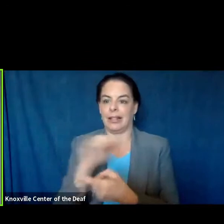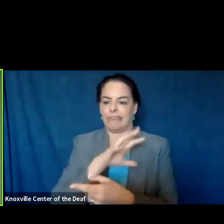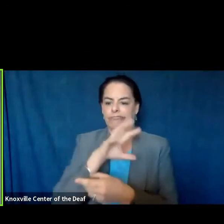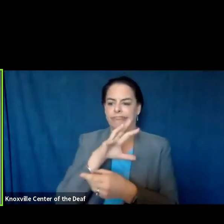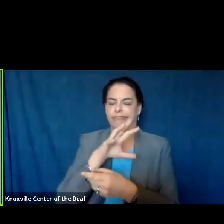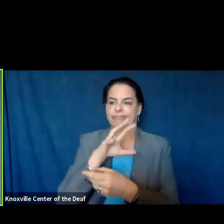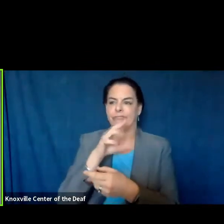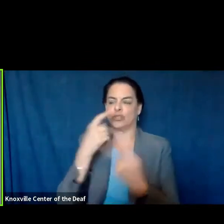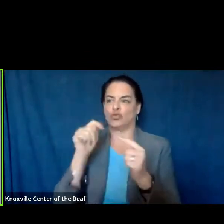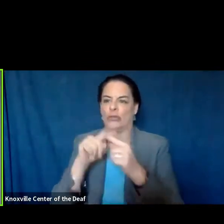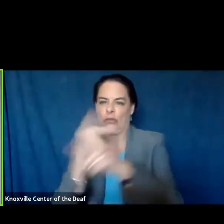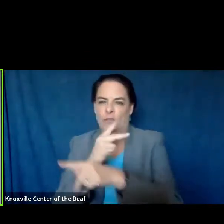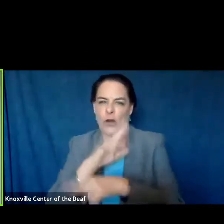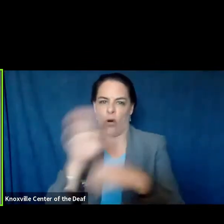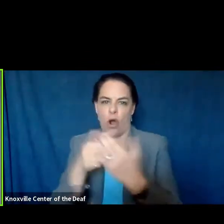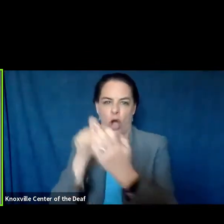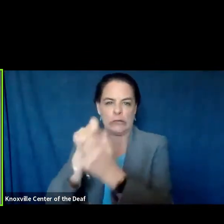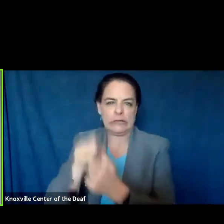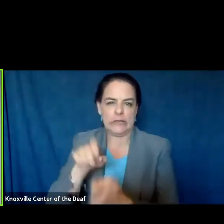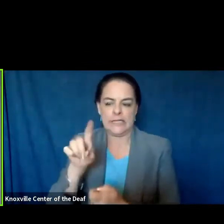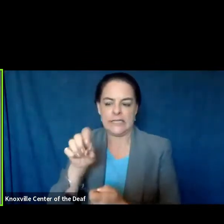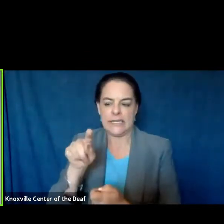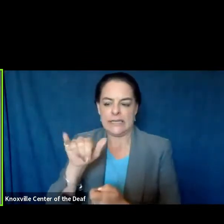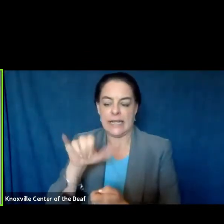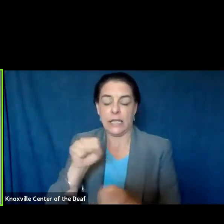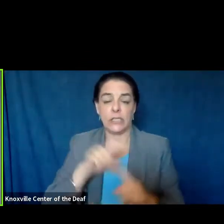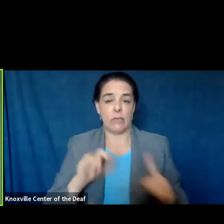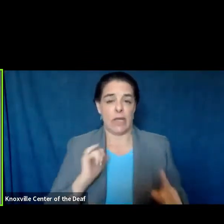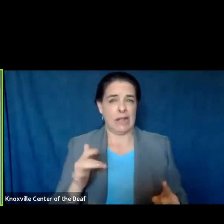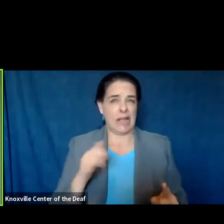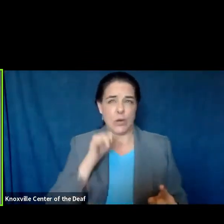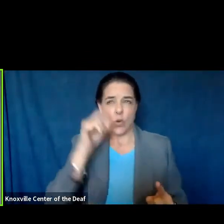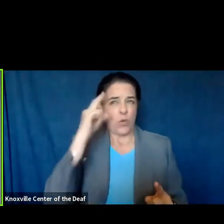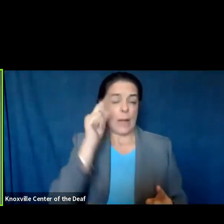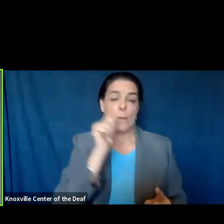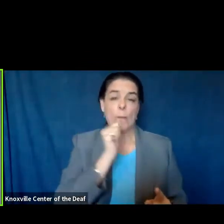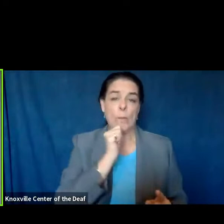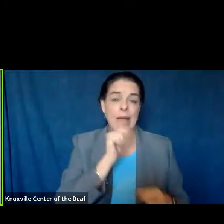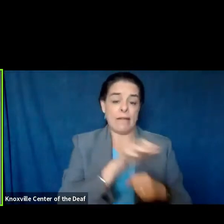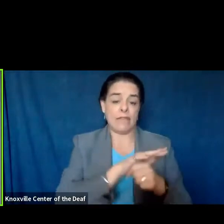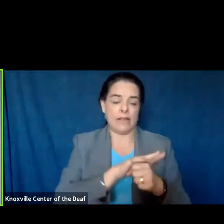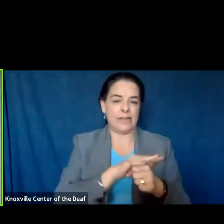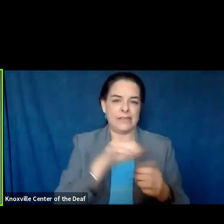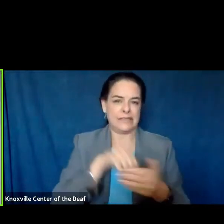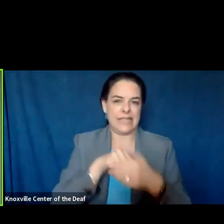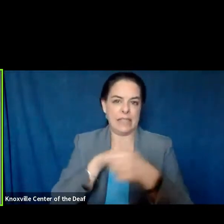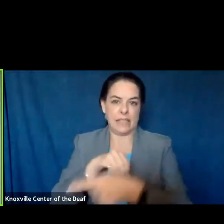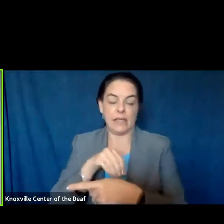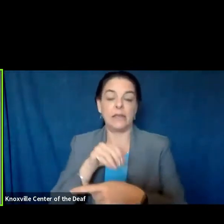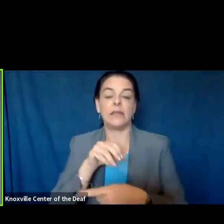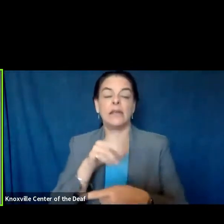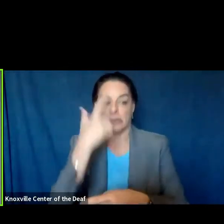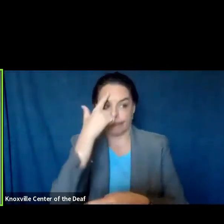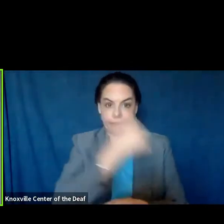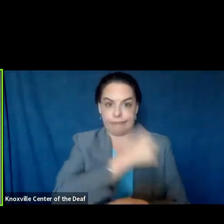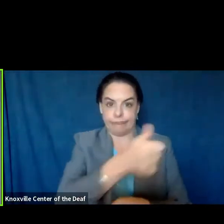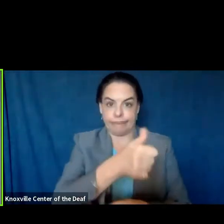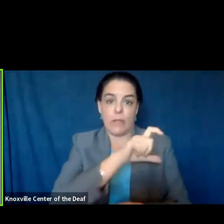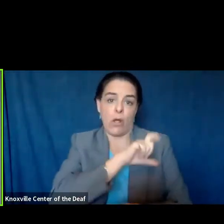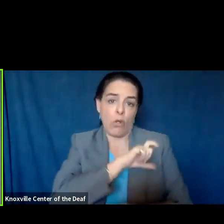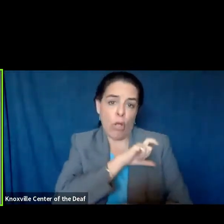don't believe that private locations are in there, and it's up to law enforcement and all of the other regulatory folks